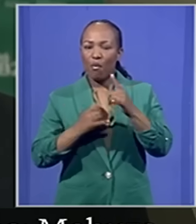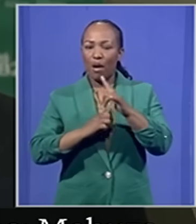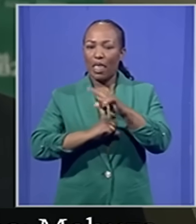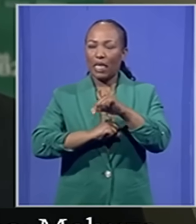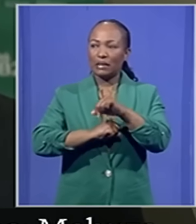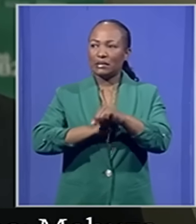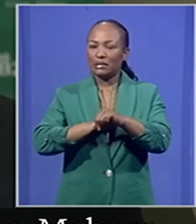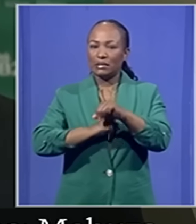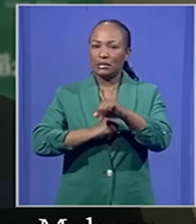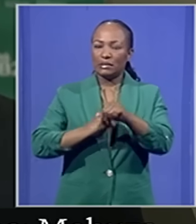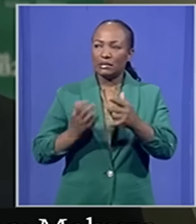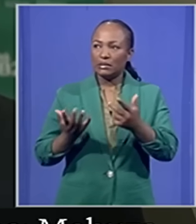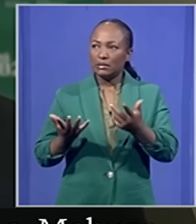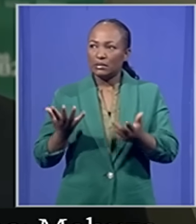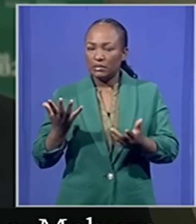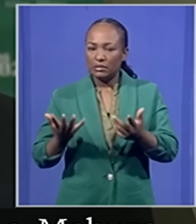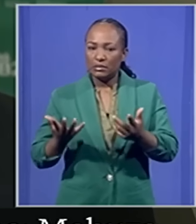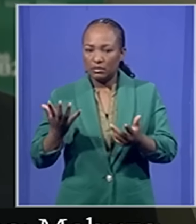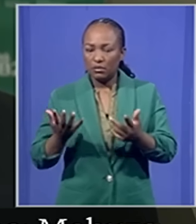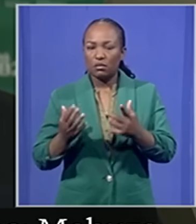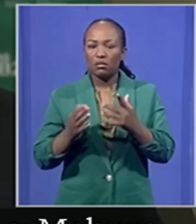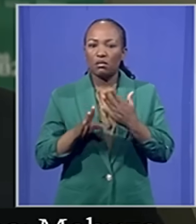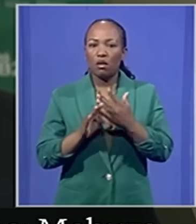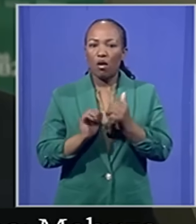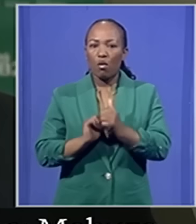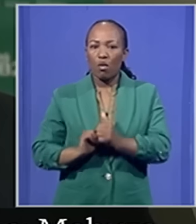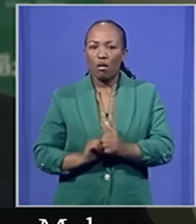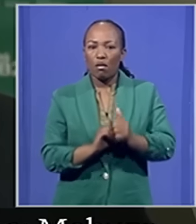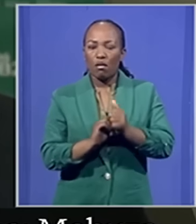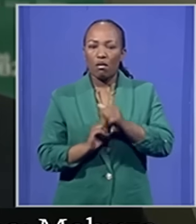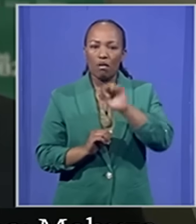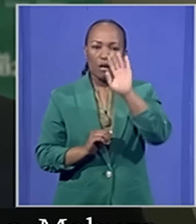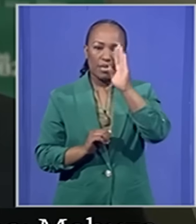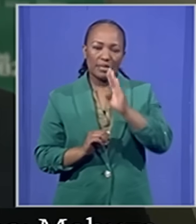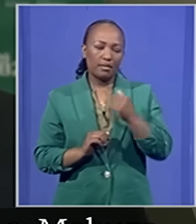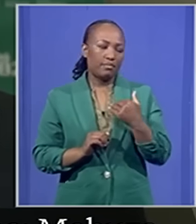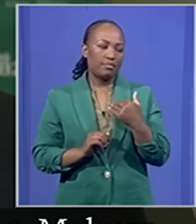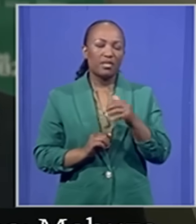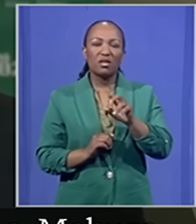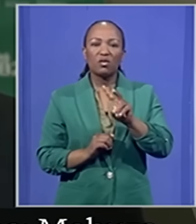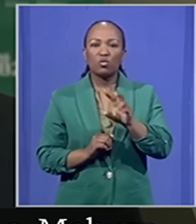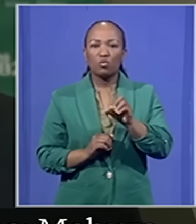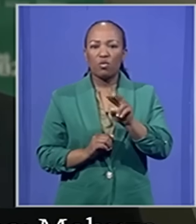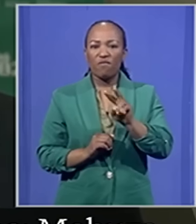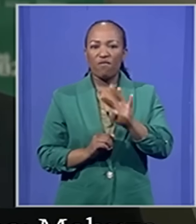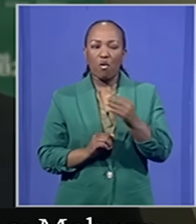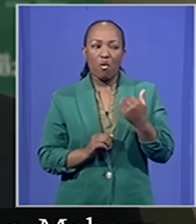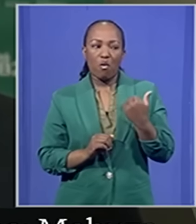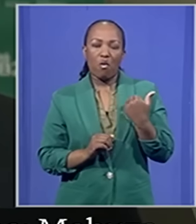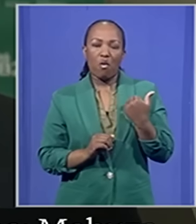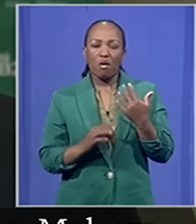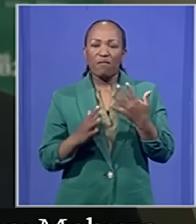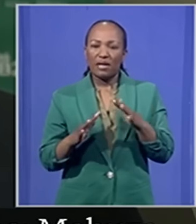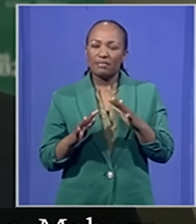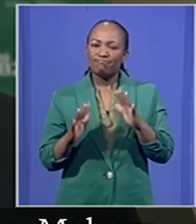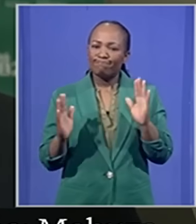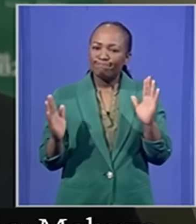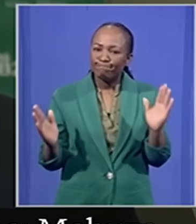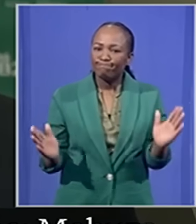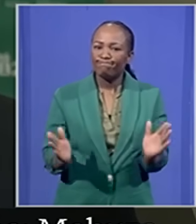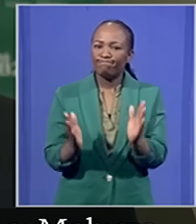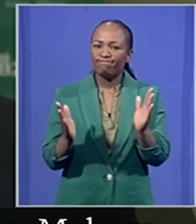colleagues from Brazil in their 2024 chairship of the B20 having called for the promotion